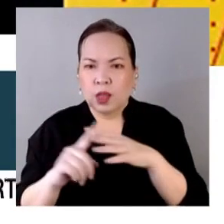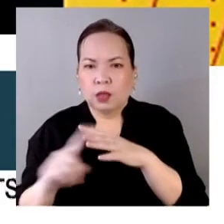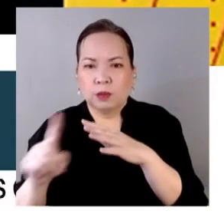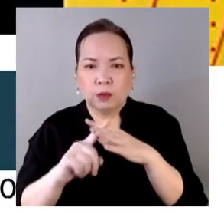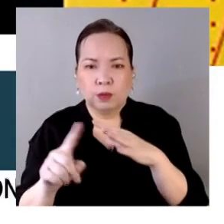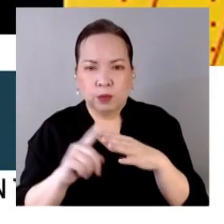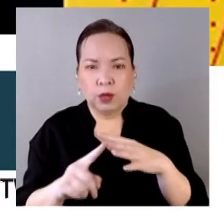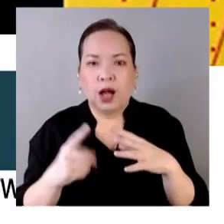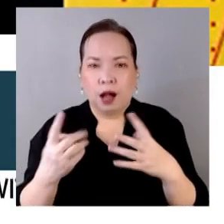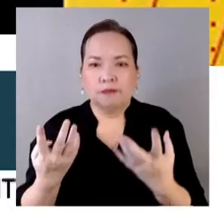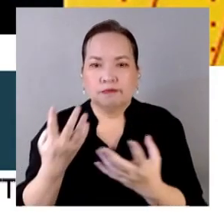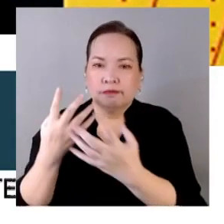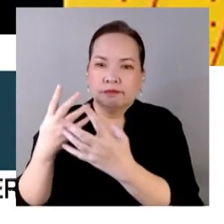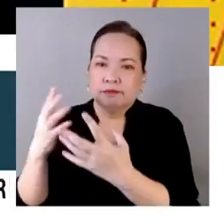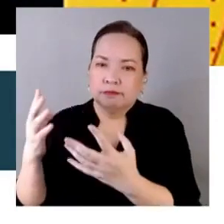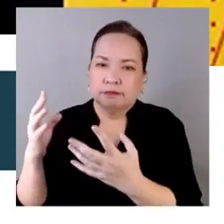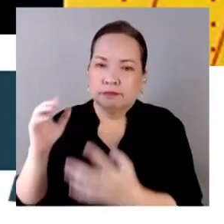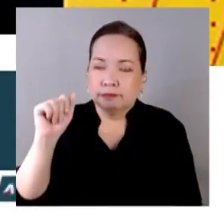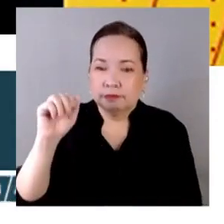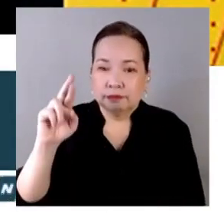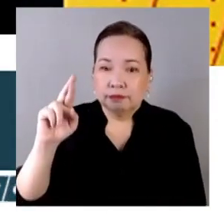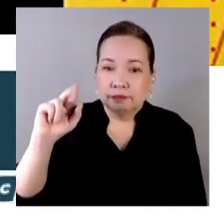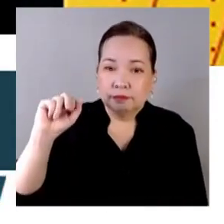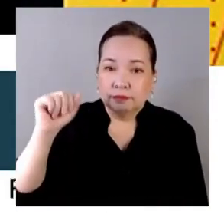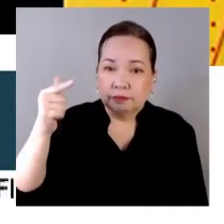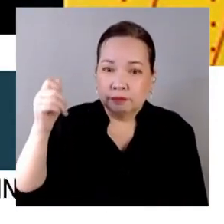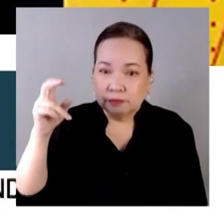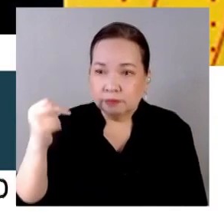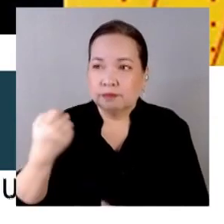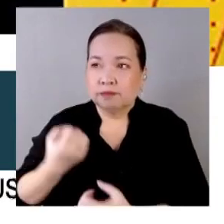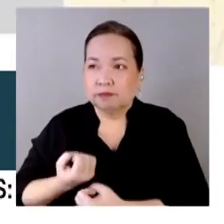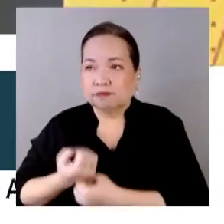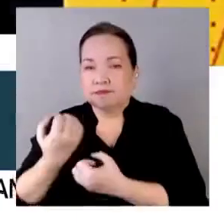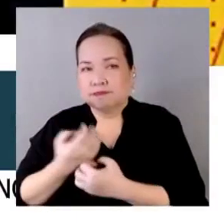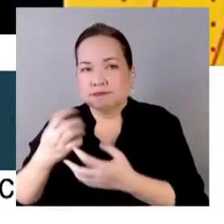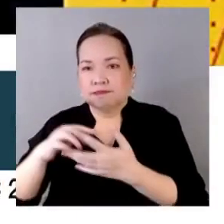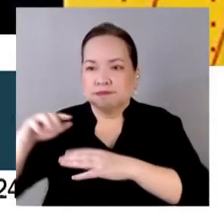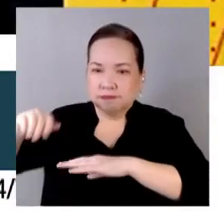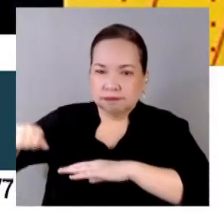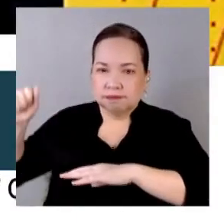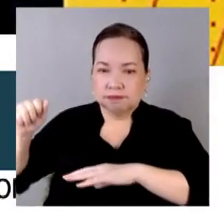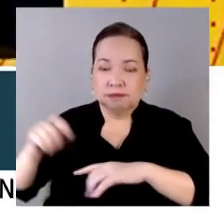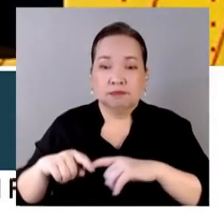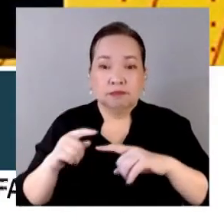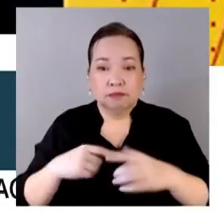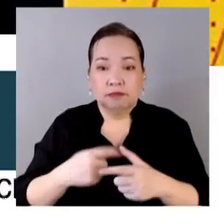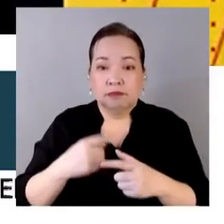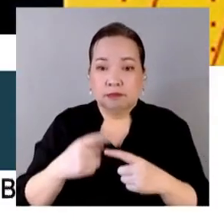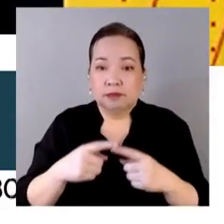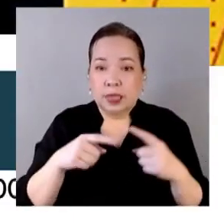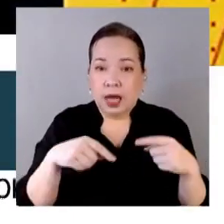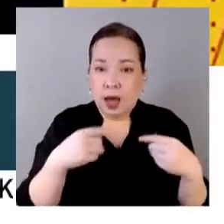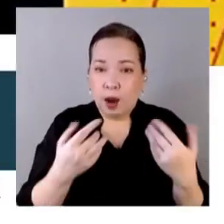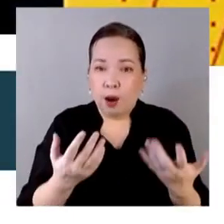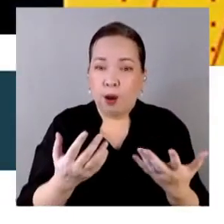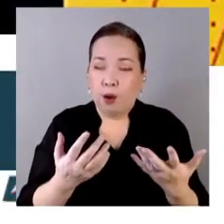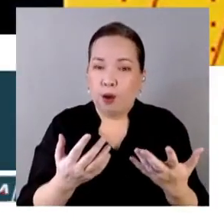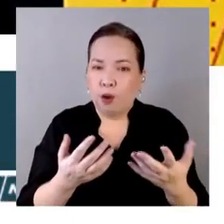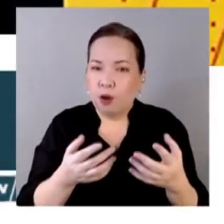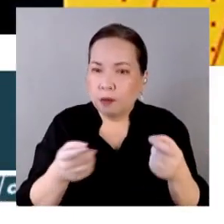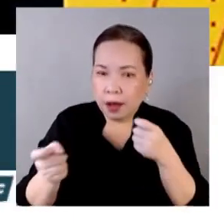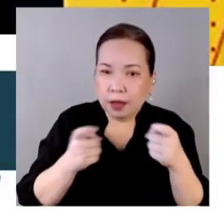ma-arraign. Okay? Mag-plead sila ng guilty or not guilty. Mm-hmm. And then tuloy-tuloy na yan. Yung pag-handle ng kaso nito on the part